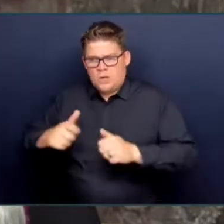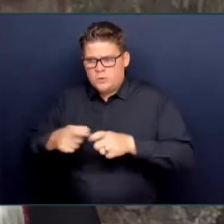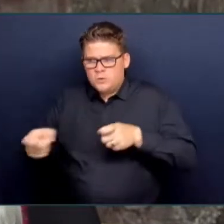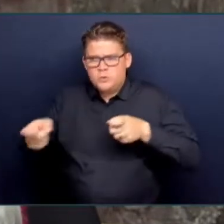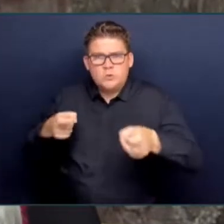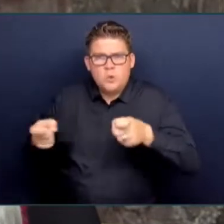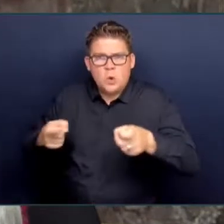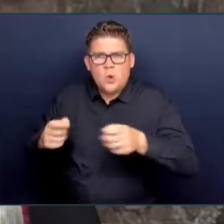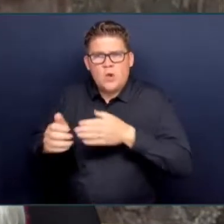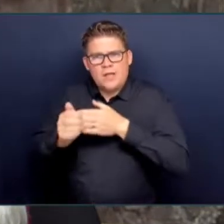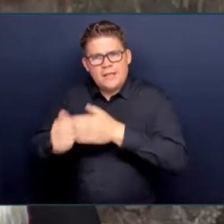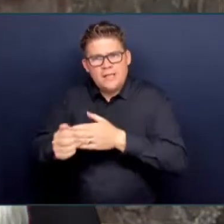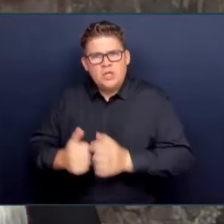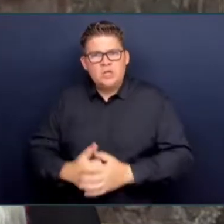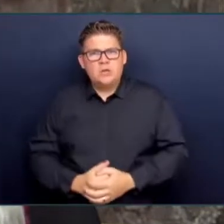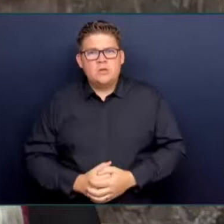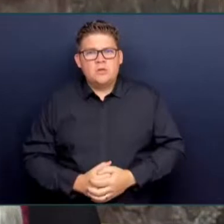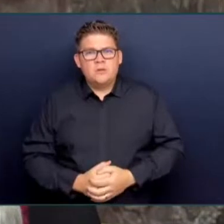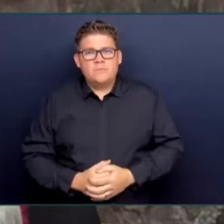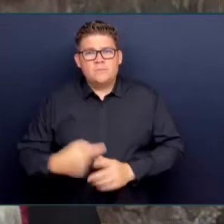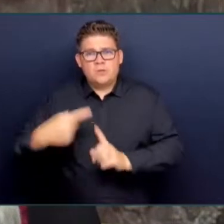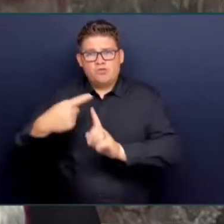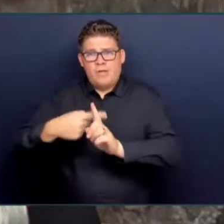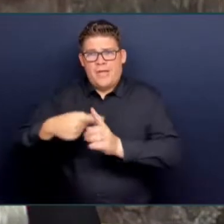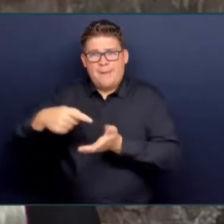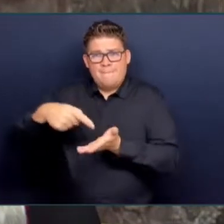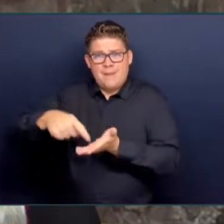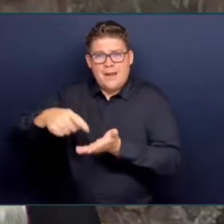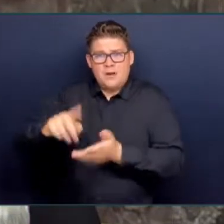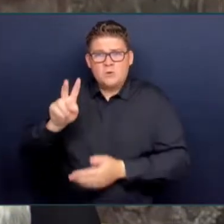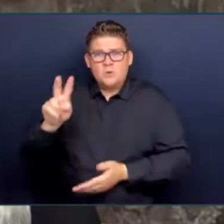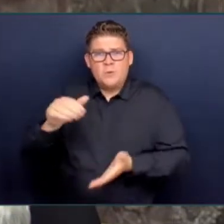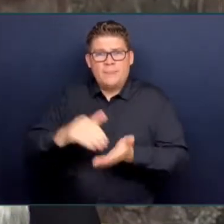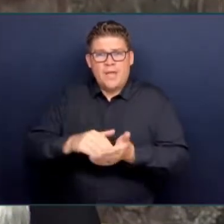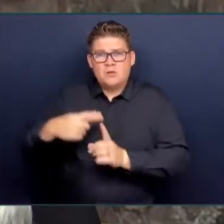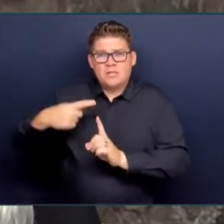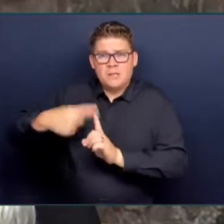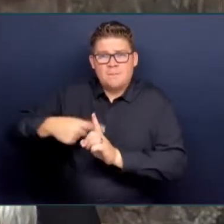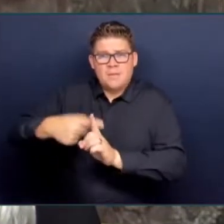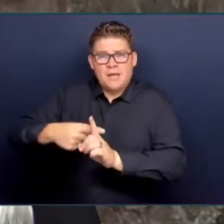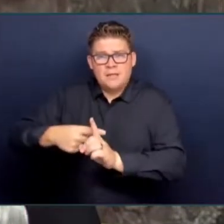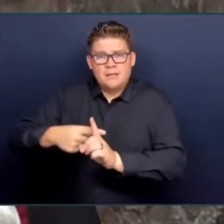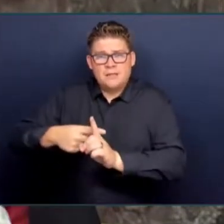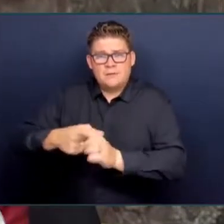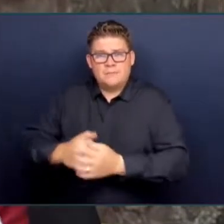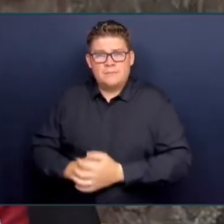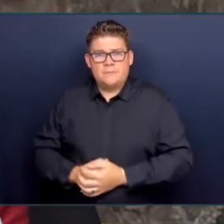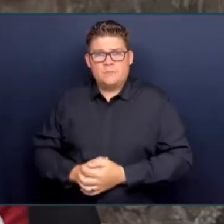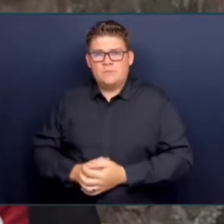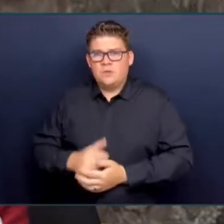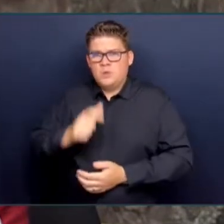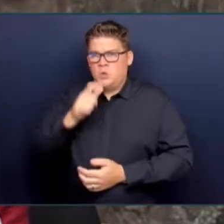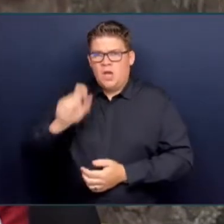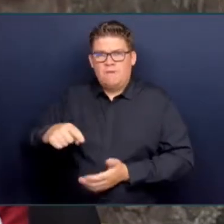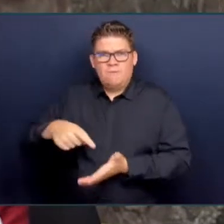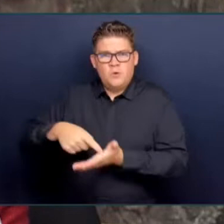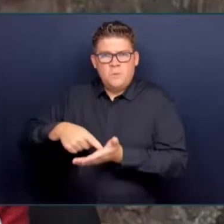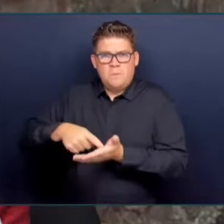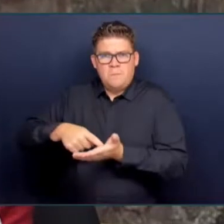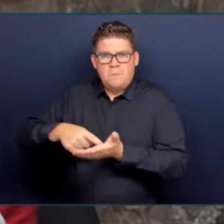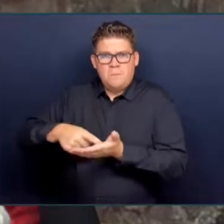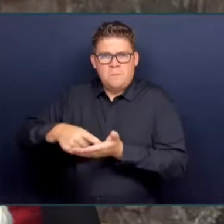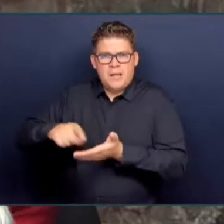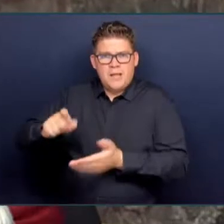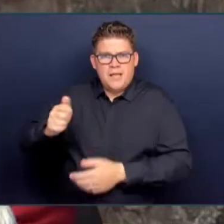paying $814 because we put in a cap, because we made a difference, Mr. Speaker, and we're going to keep making a difference for renters.